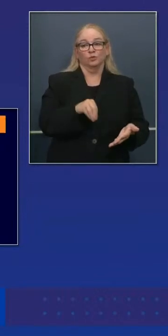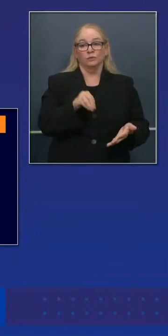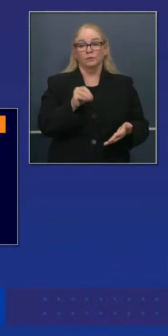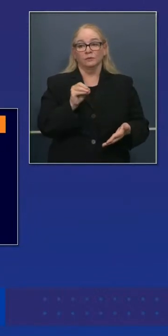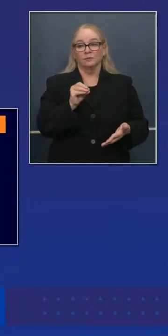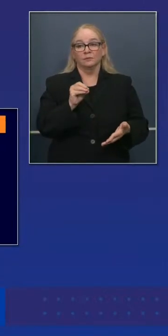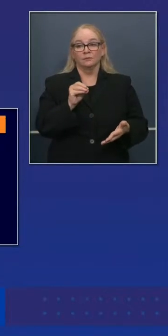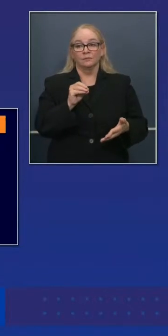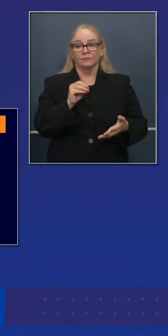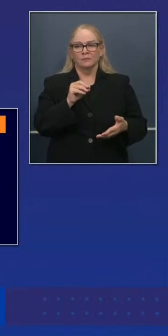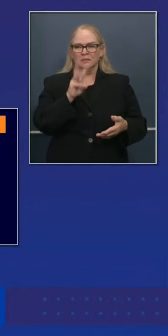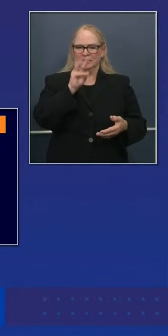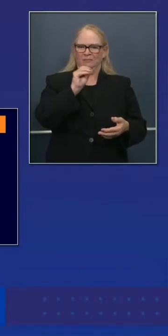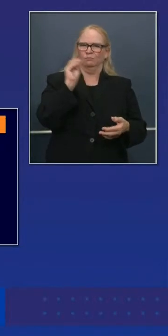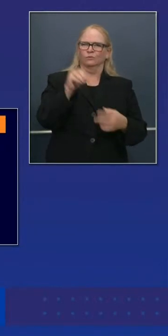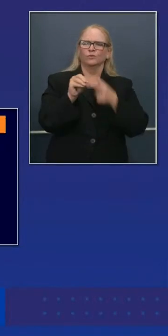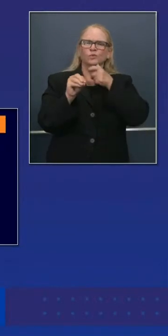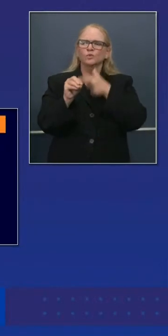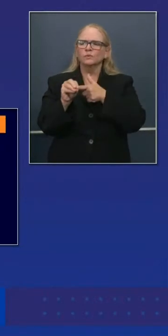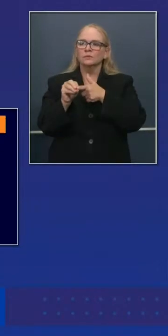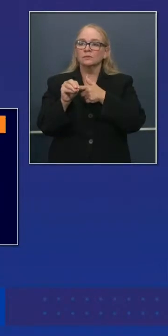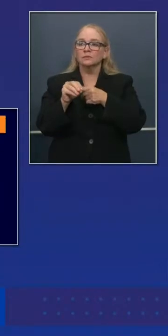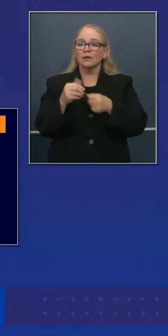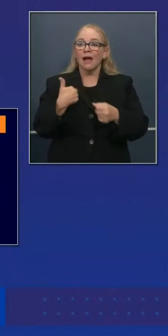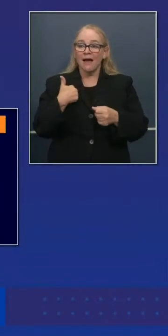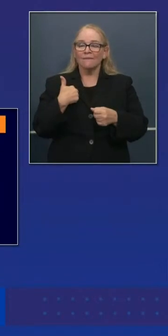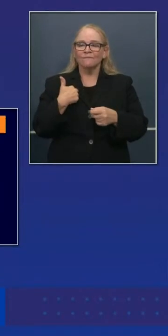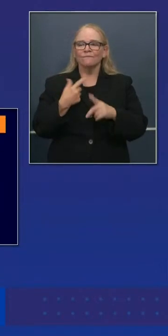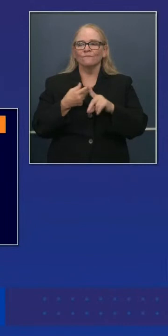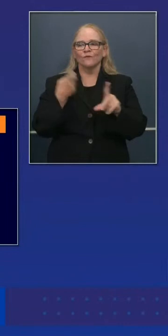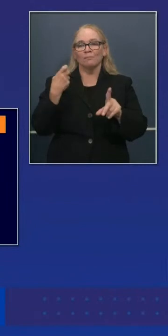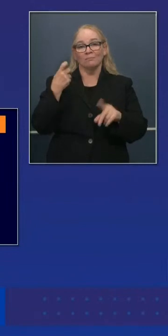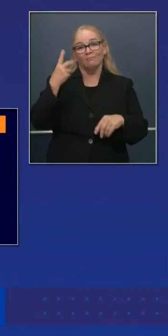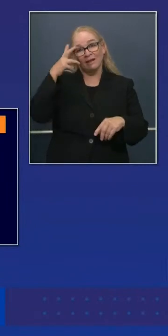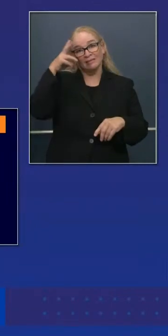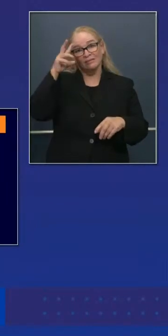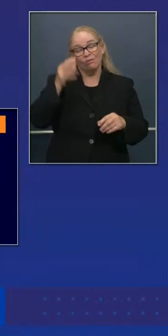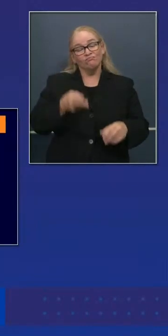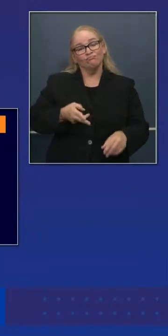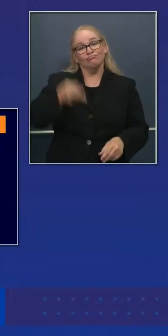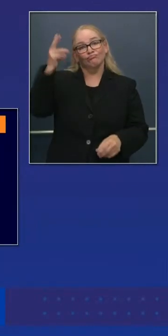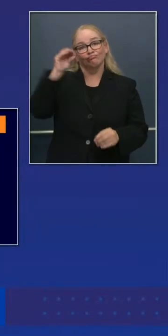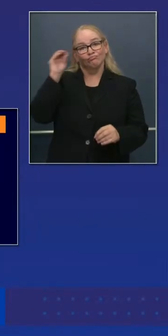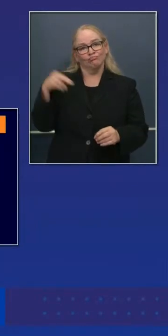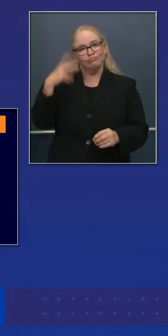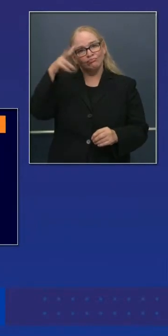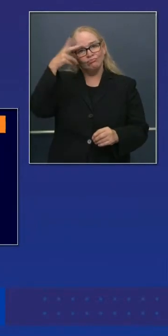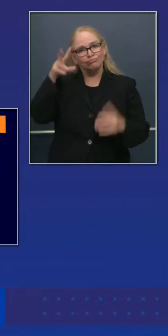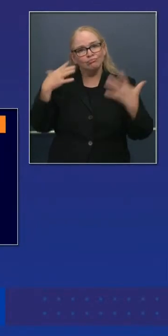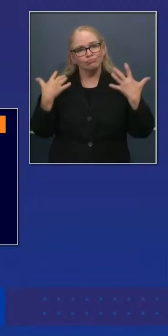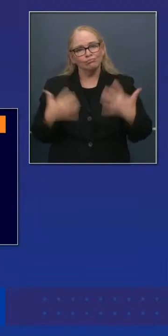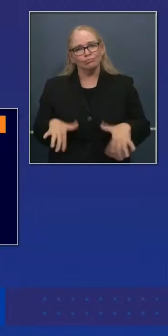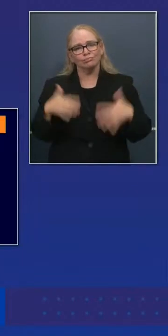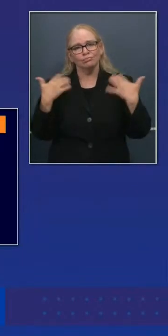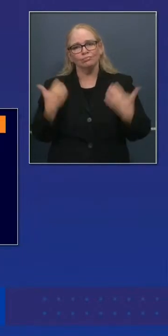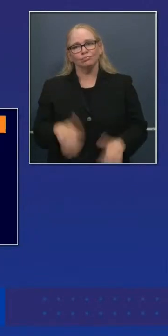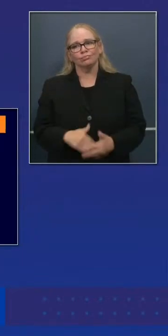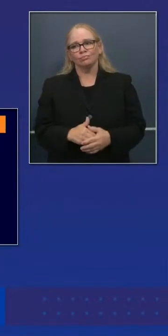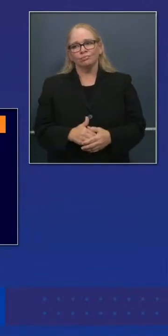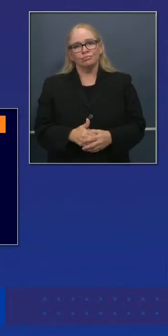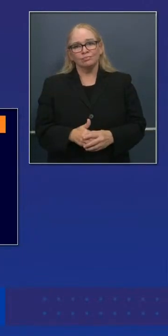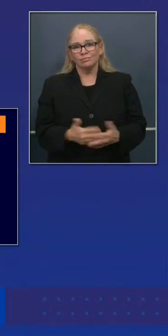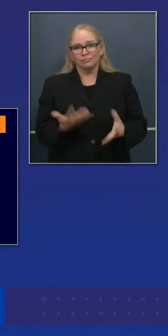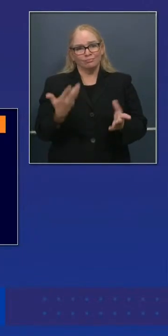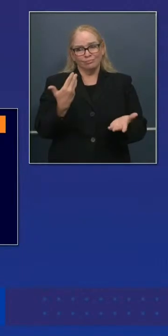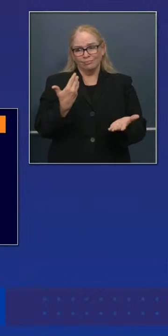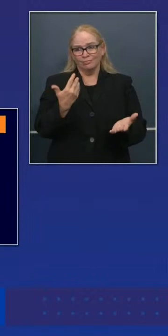Latino community directly, underscoring the disparity, underscoring the purpose